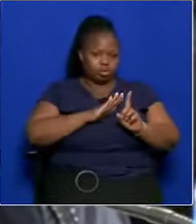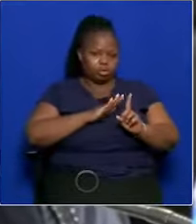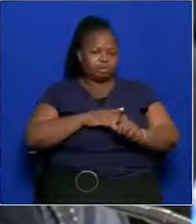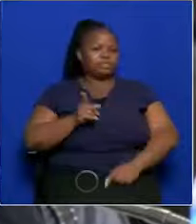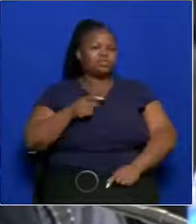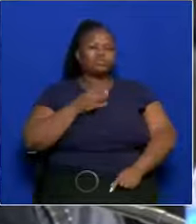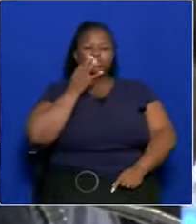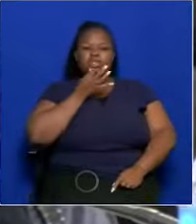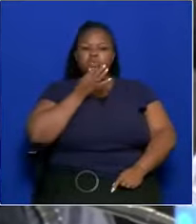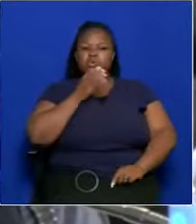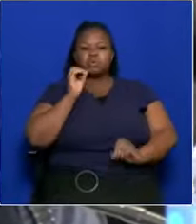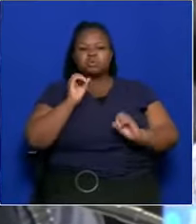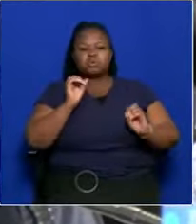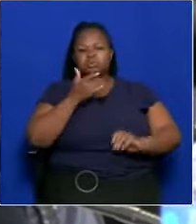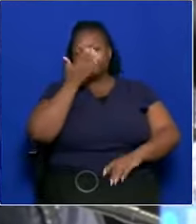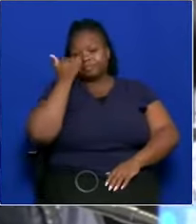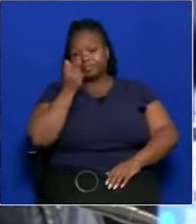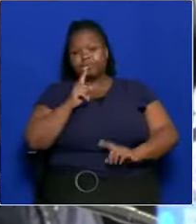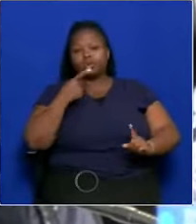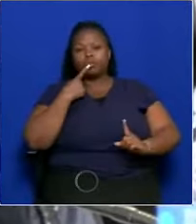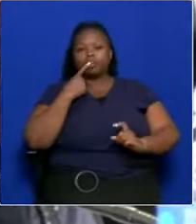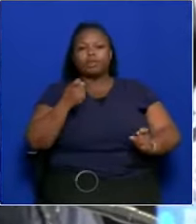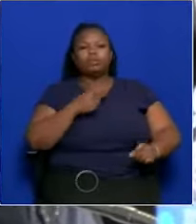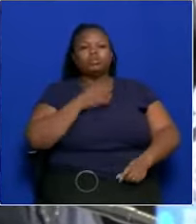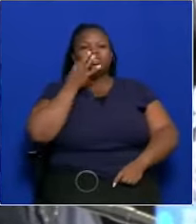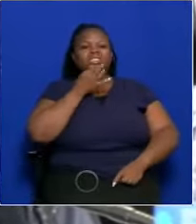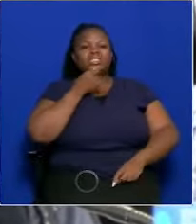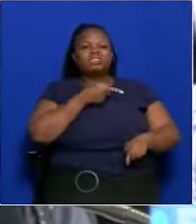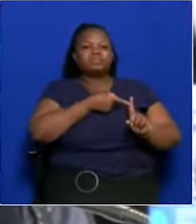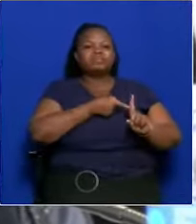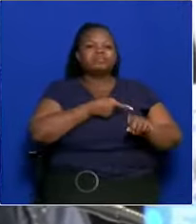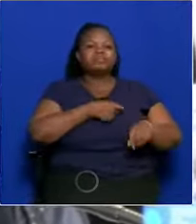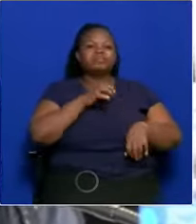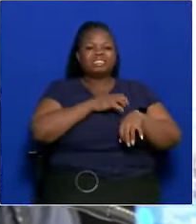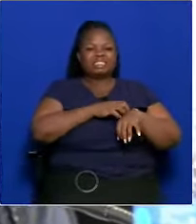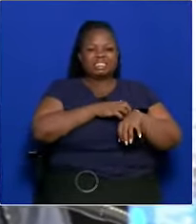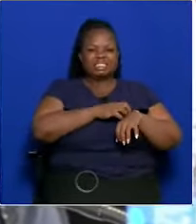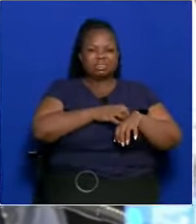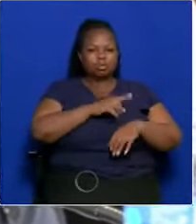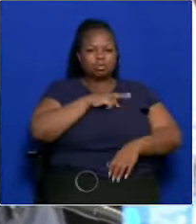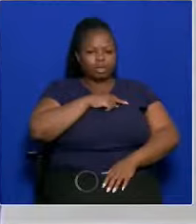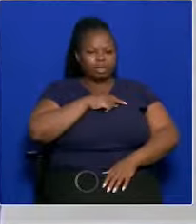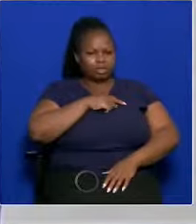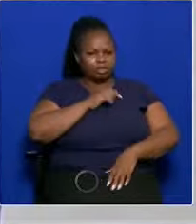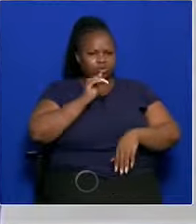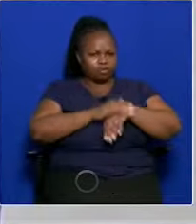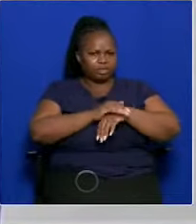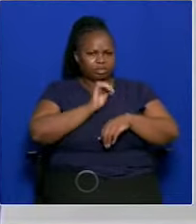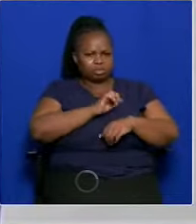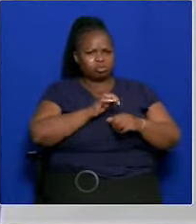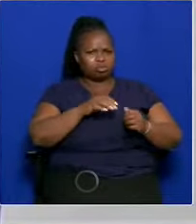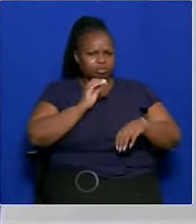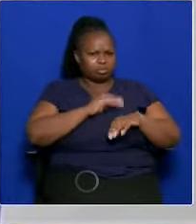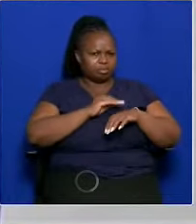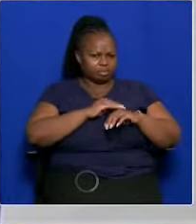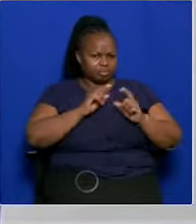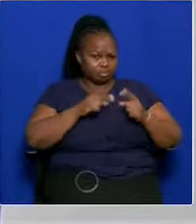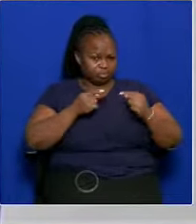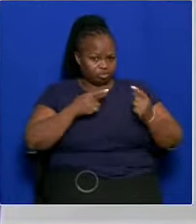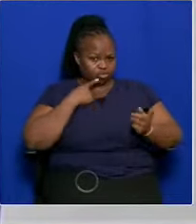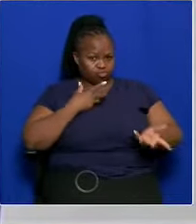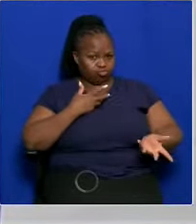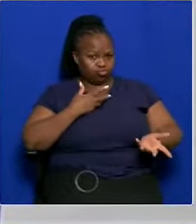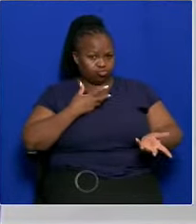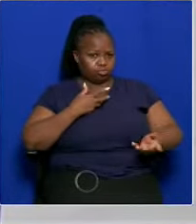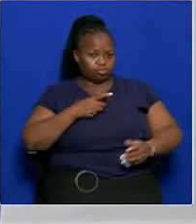he's a nuisance, it's because he's troubling your friend. You could only be saying it on that basis, because that's what piqued